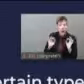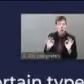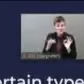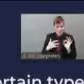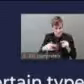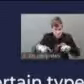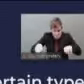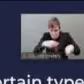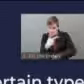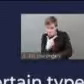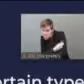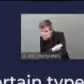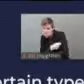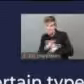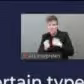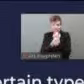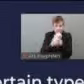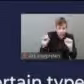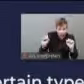been waiting,